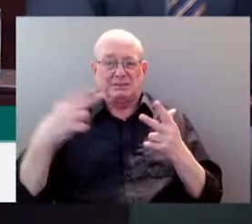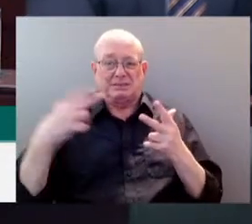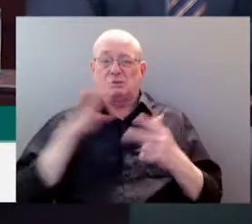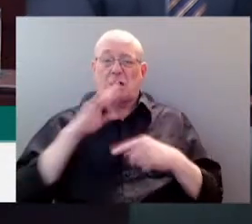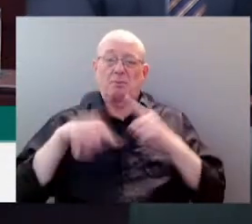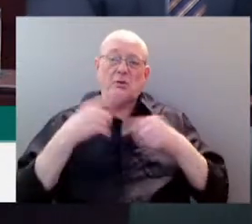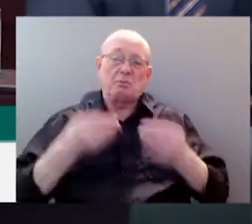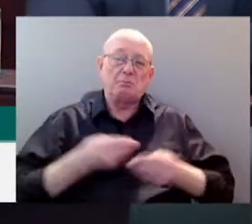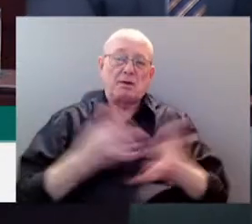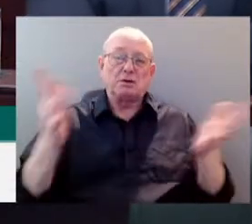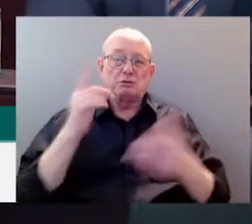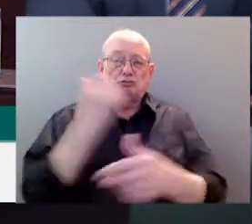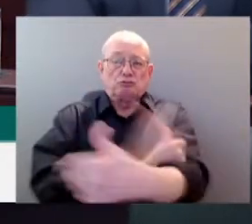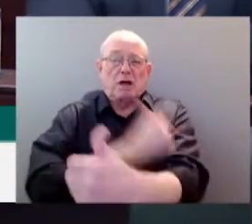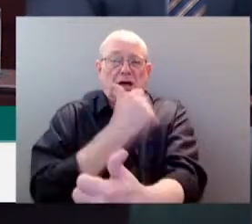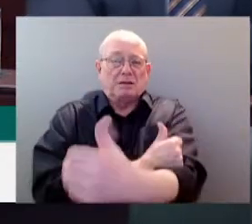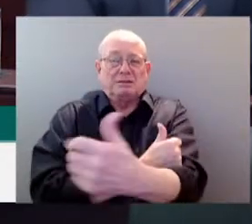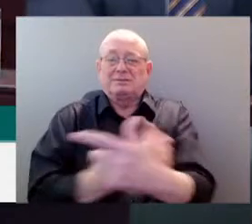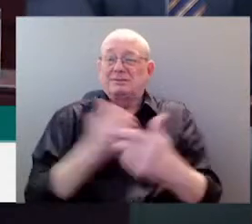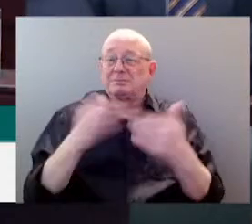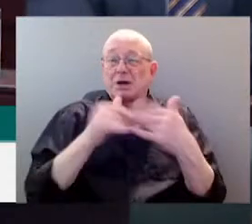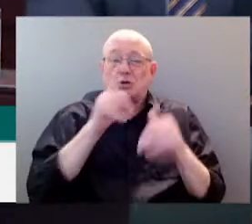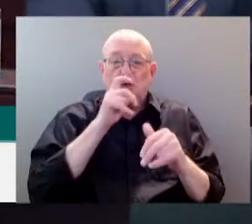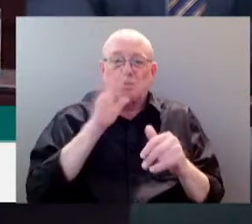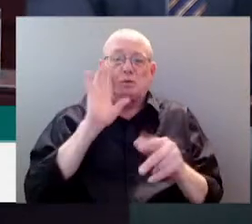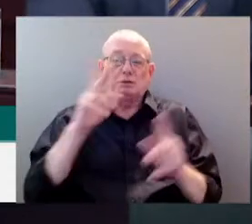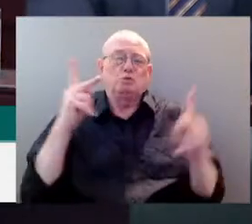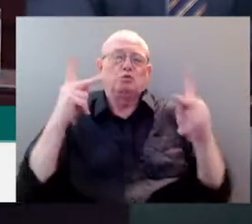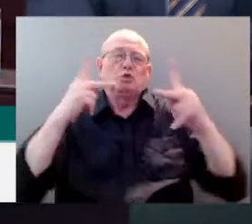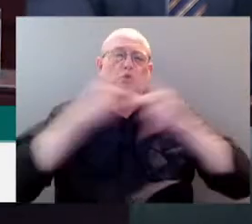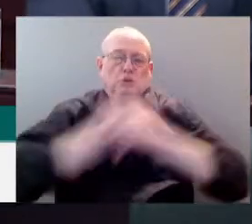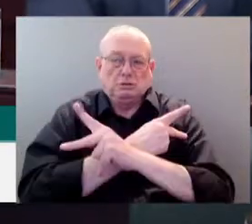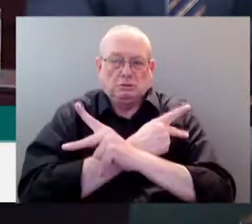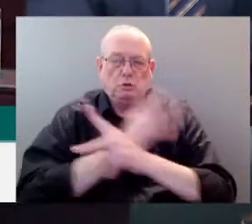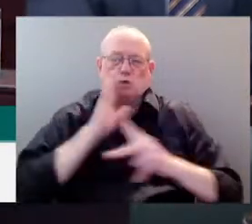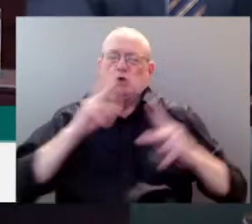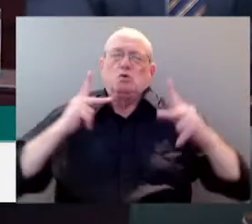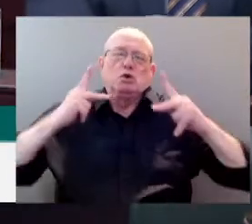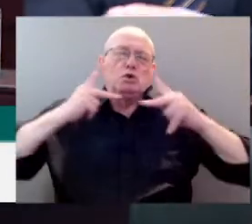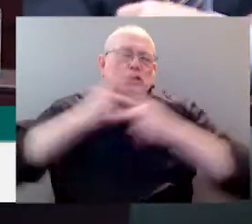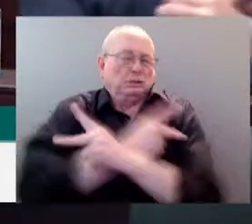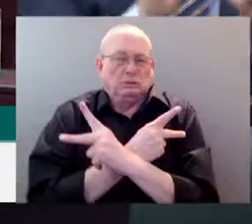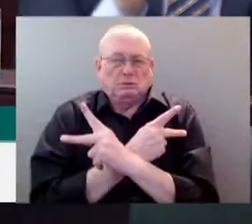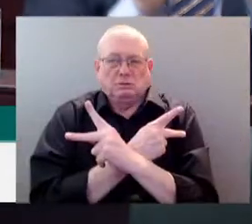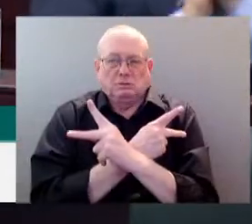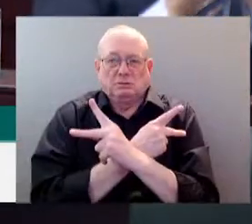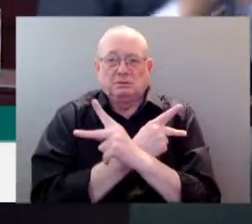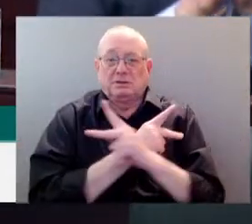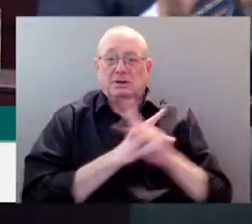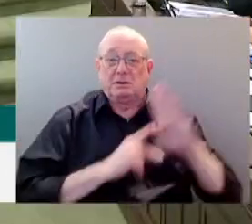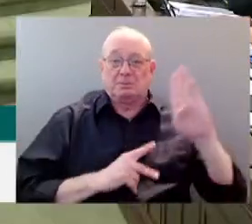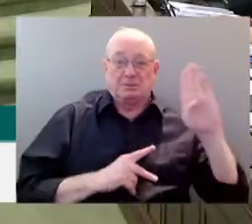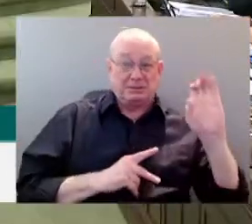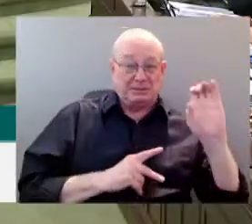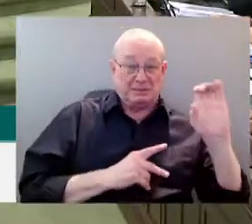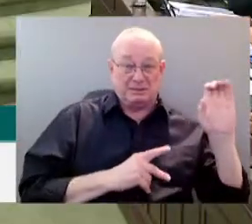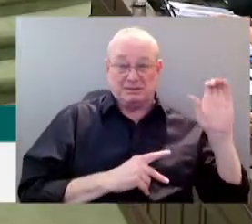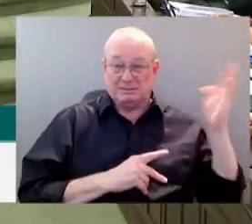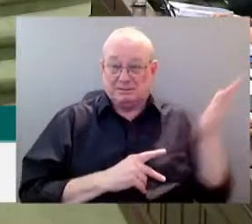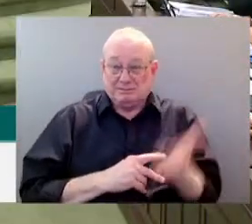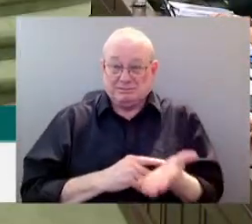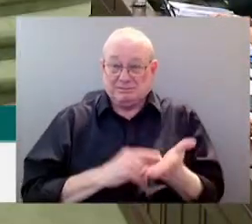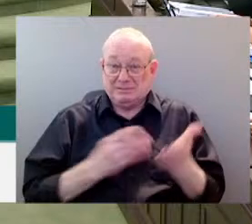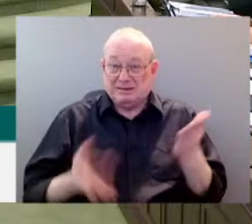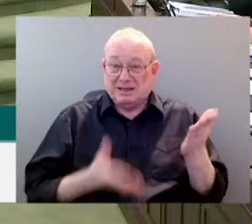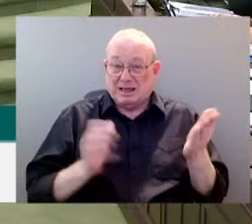Alberta is doing everything it can to oppose safe Supply coming from British Columbia onto our campuses in our high schools order order The